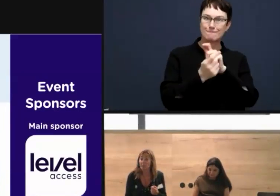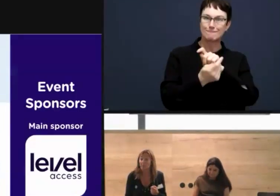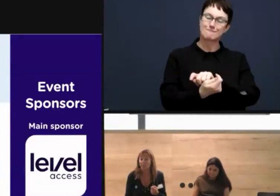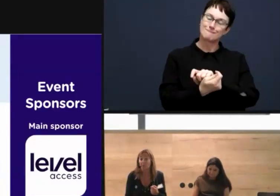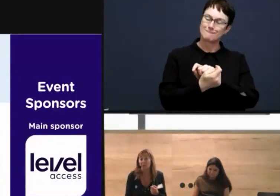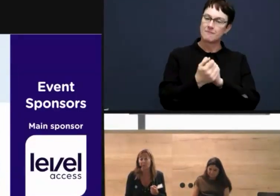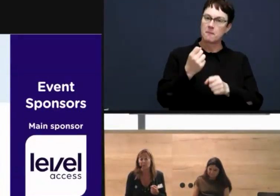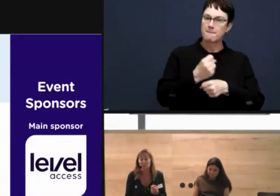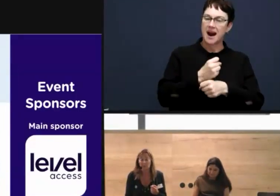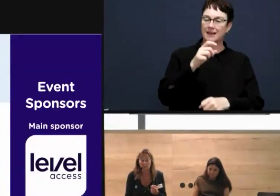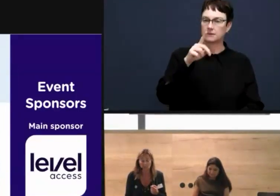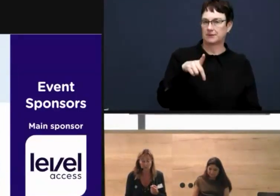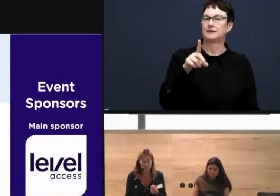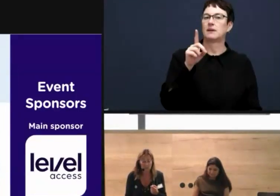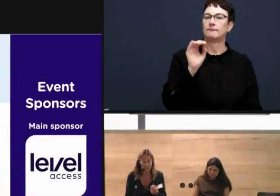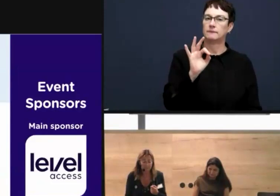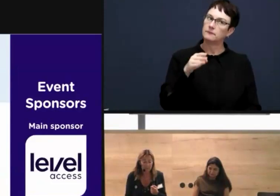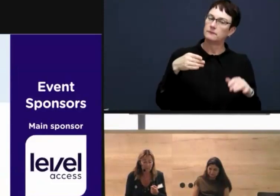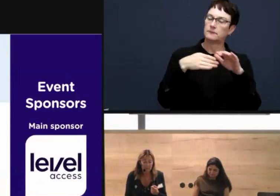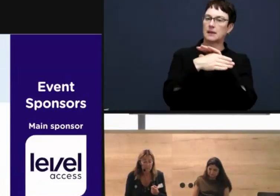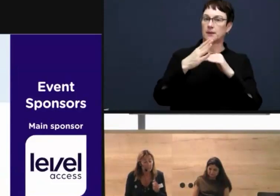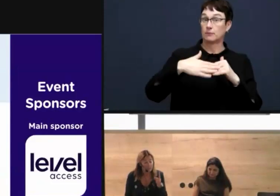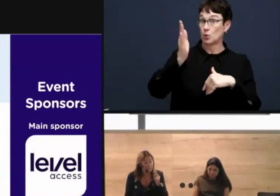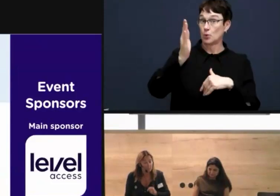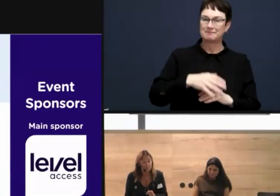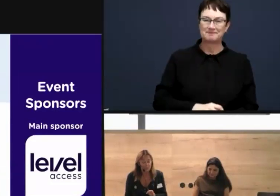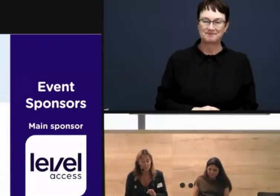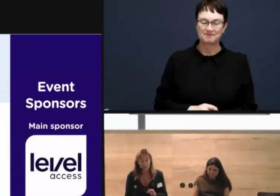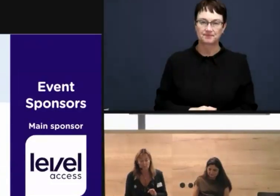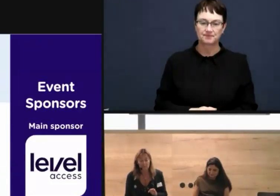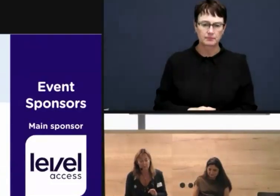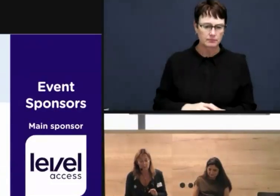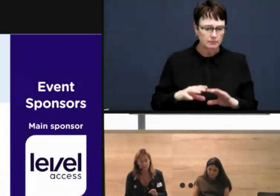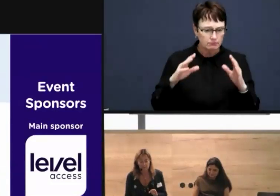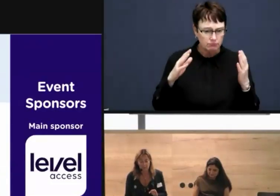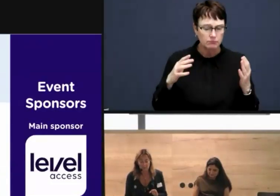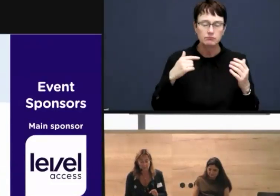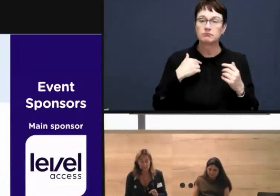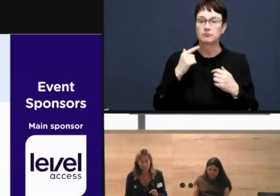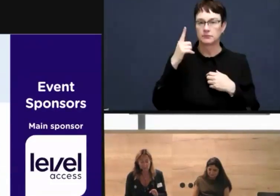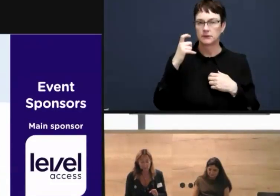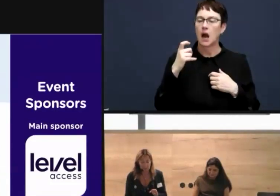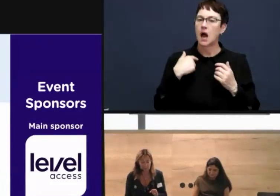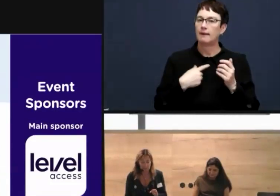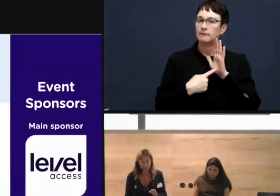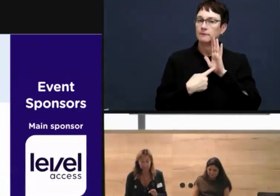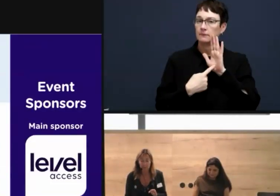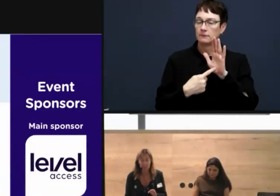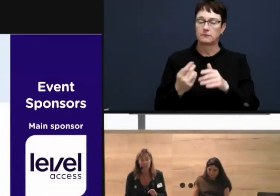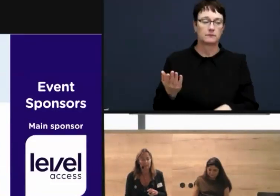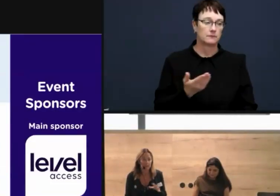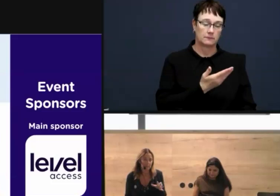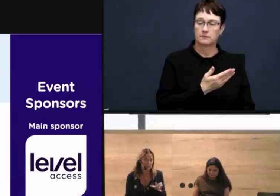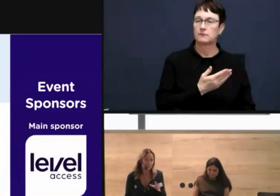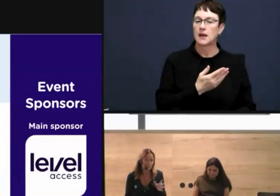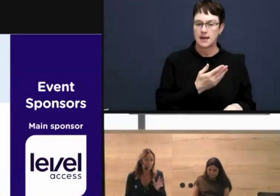behind many of the documents that we see out there today. But we will start with a short video interview with the Dutch monitoring agency.